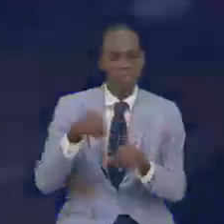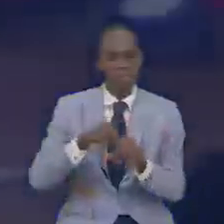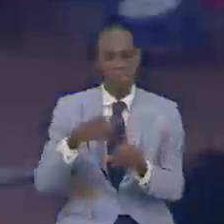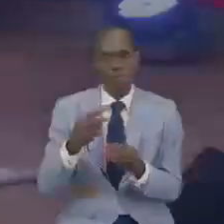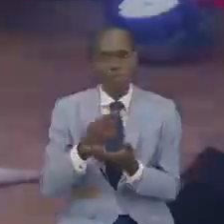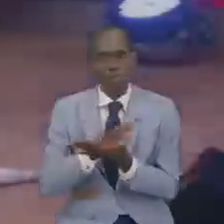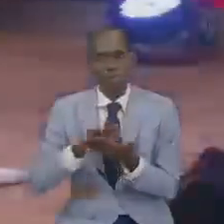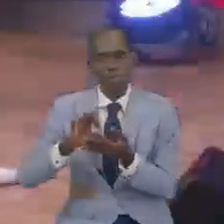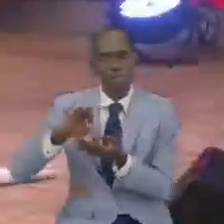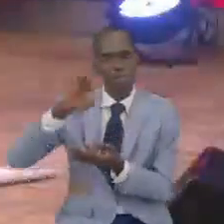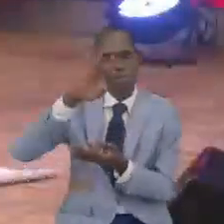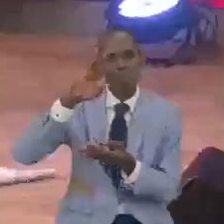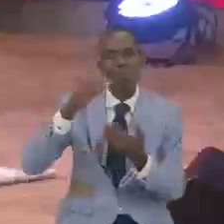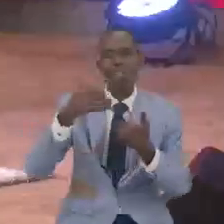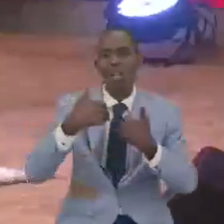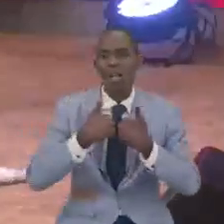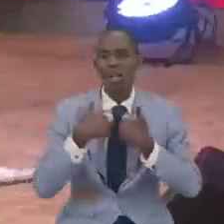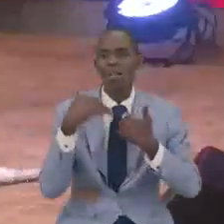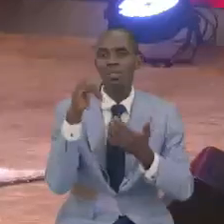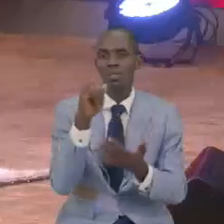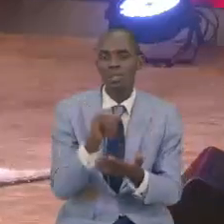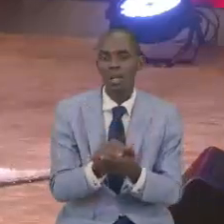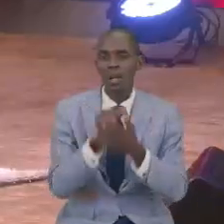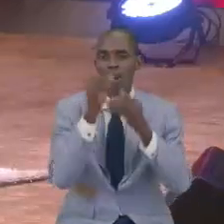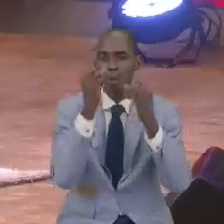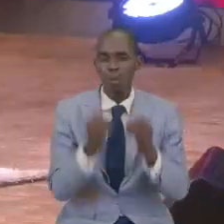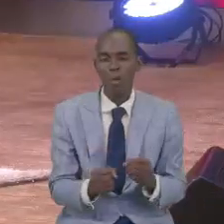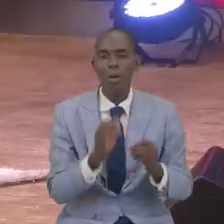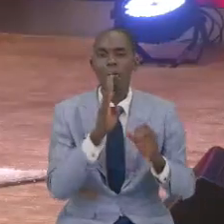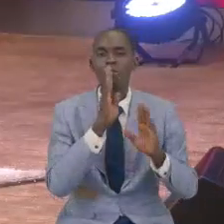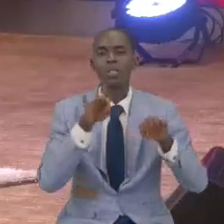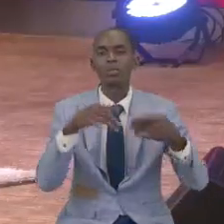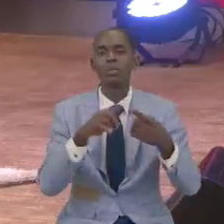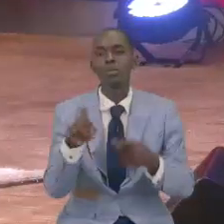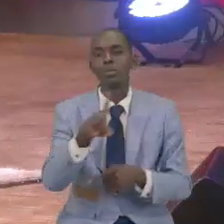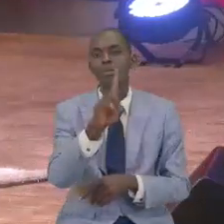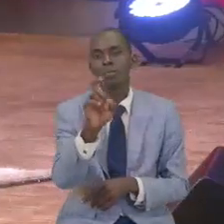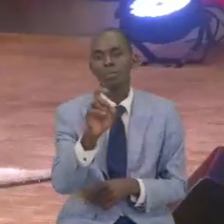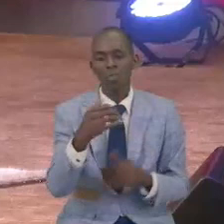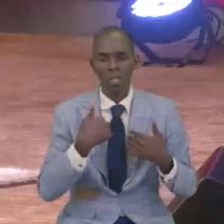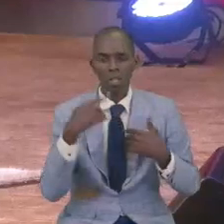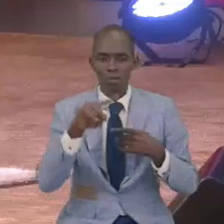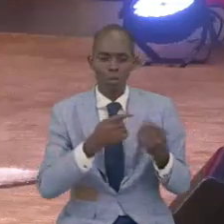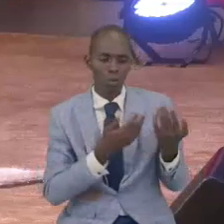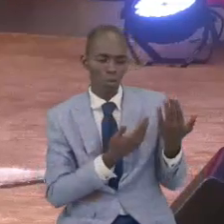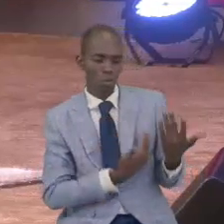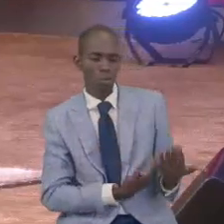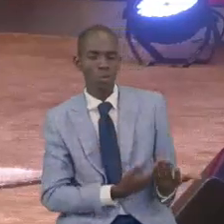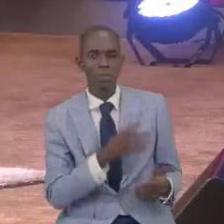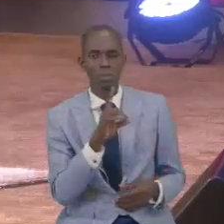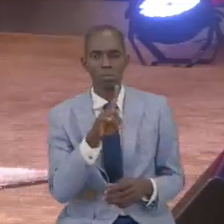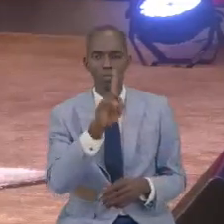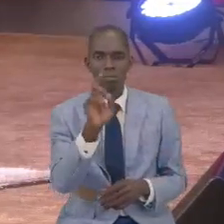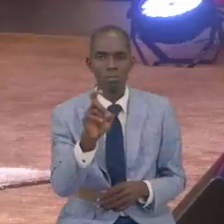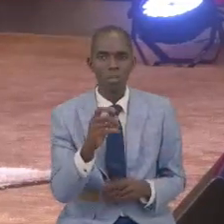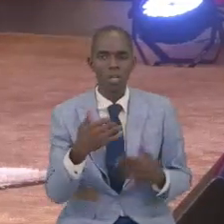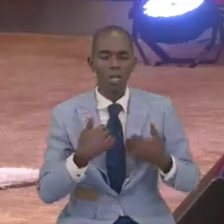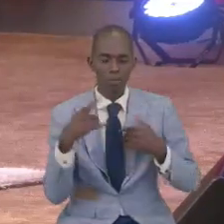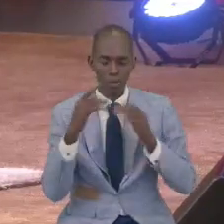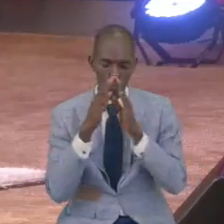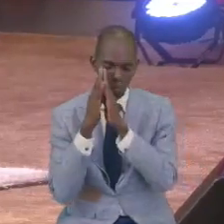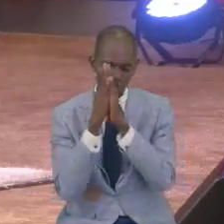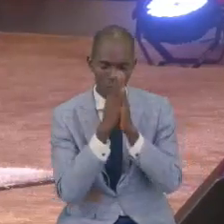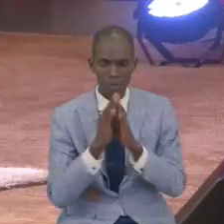Ghost. Has that power been given to you? Have you tarried? Have you waited? Have you